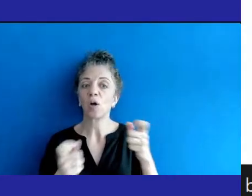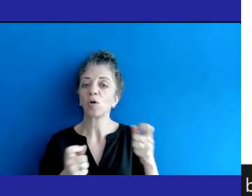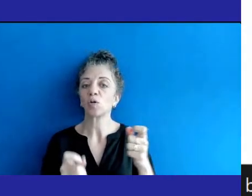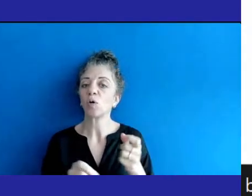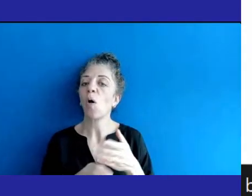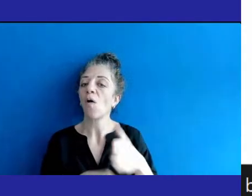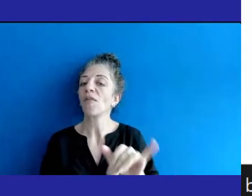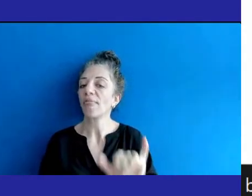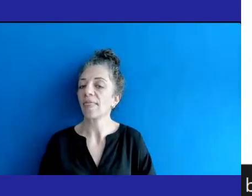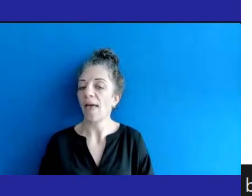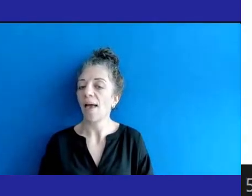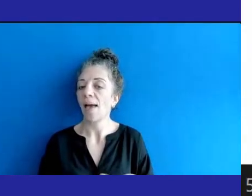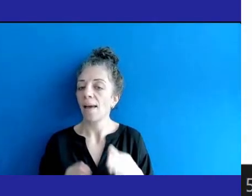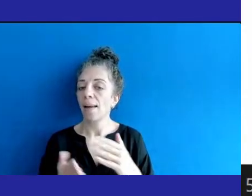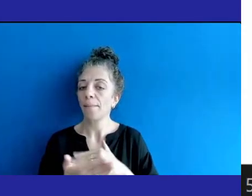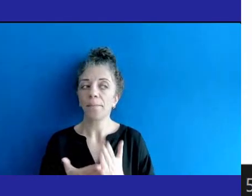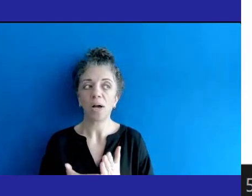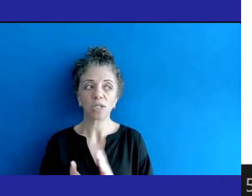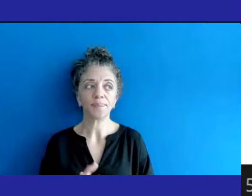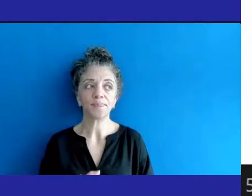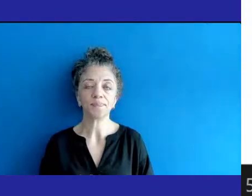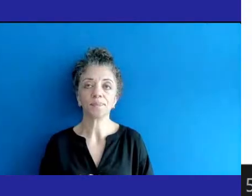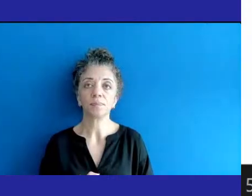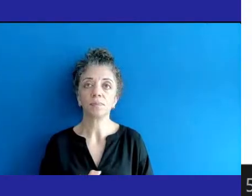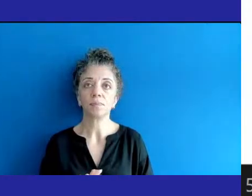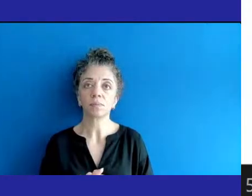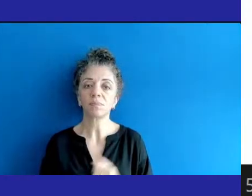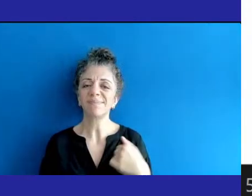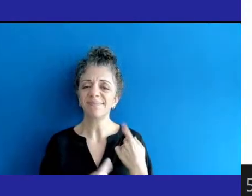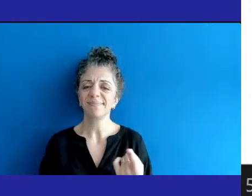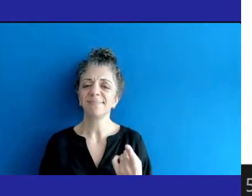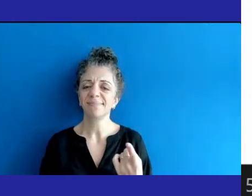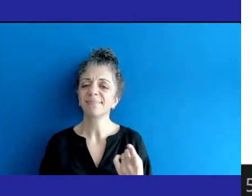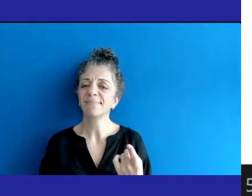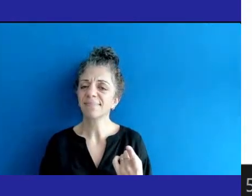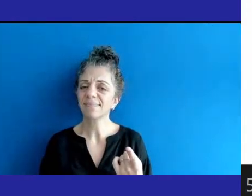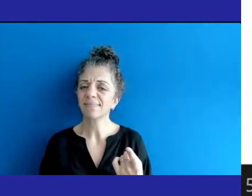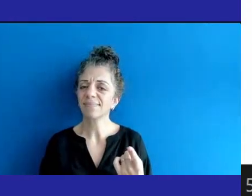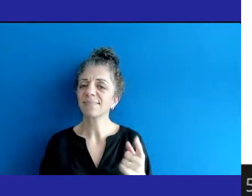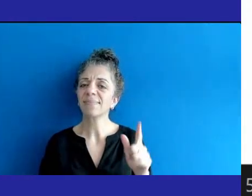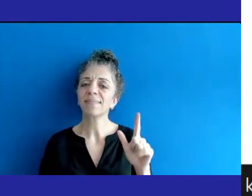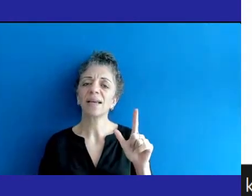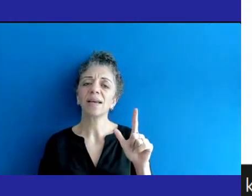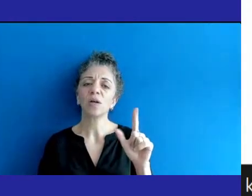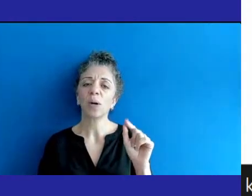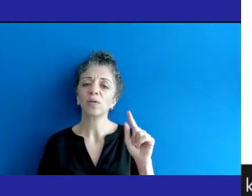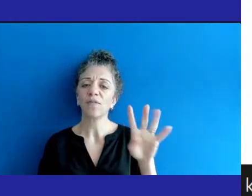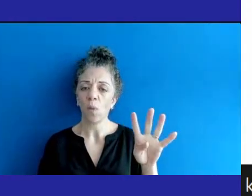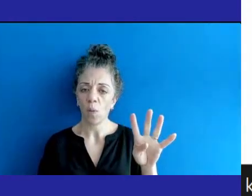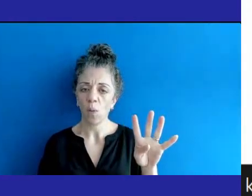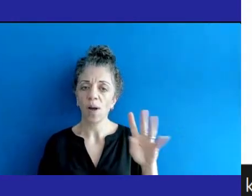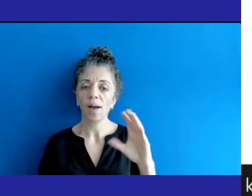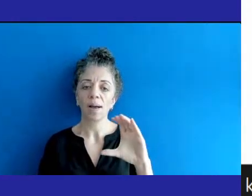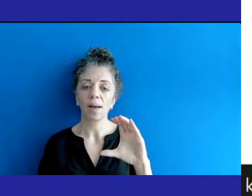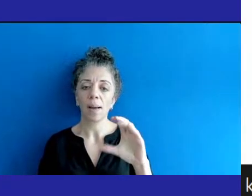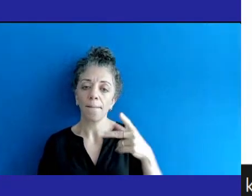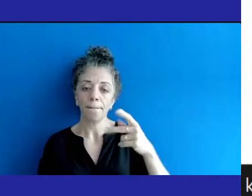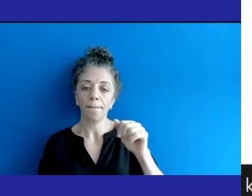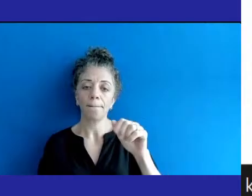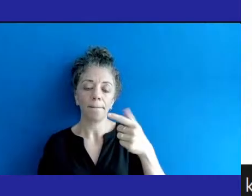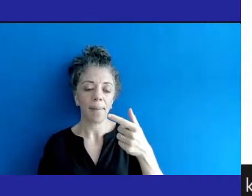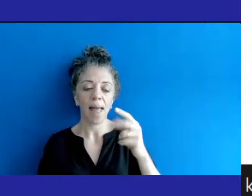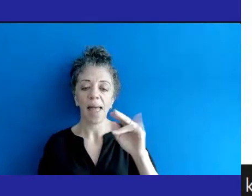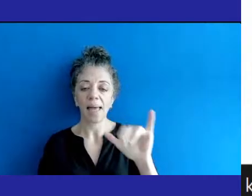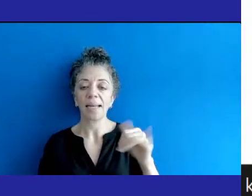Another key accomplishment of the last 4 years is since FY24, PAGNY's had very consistent leadership. The